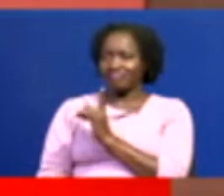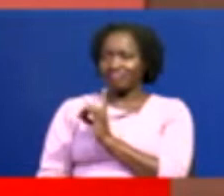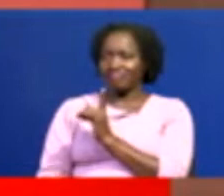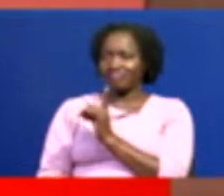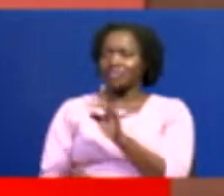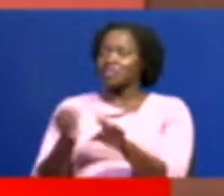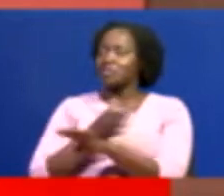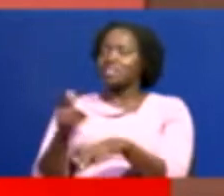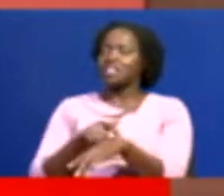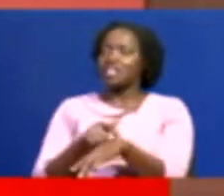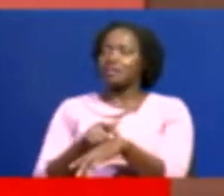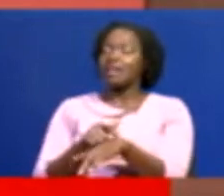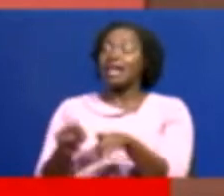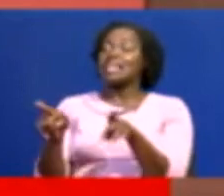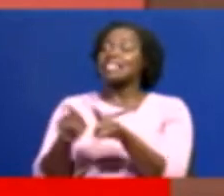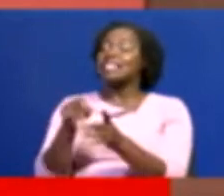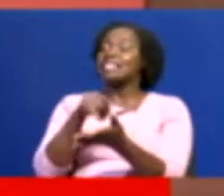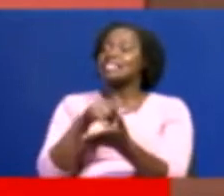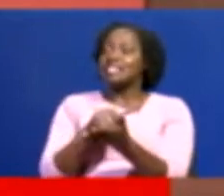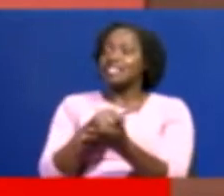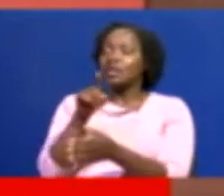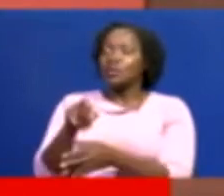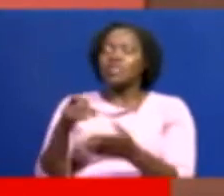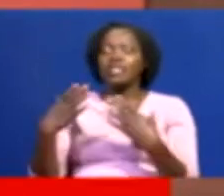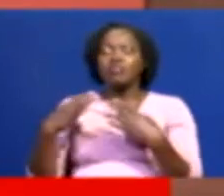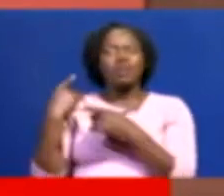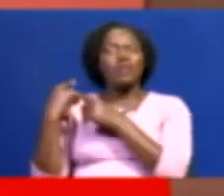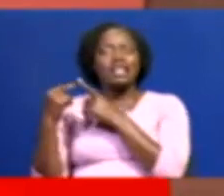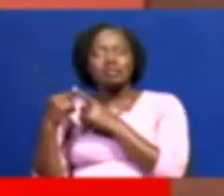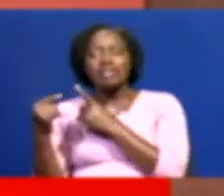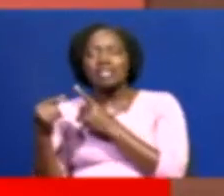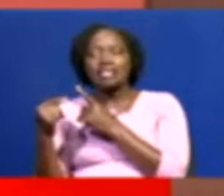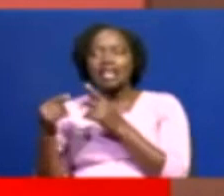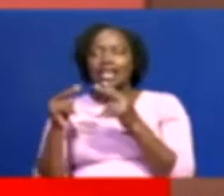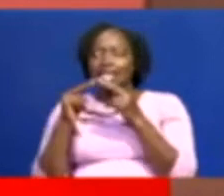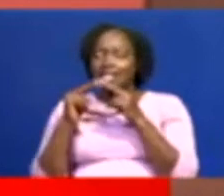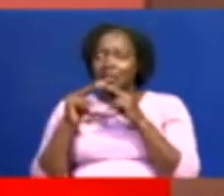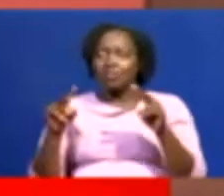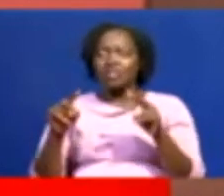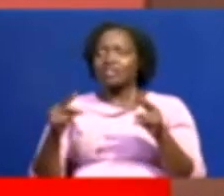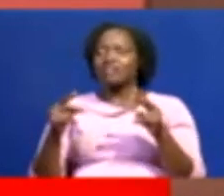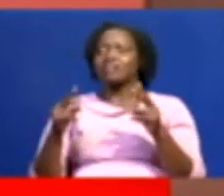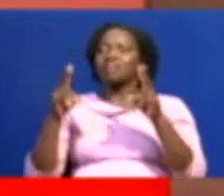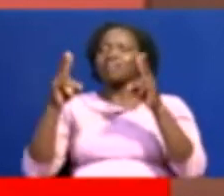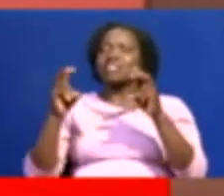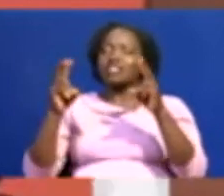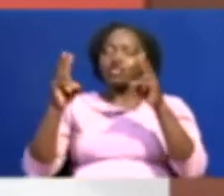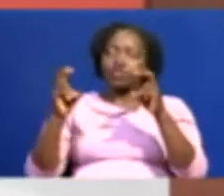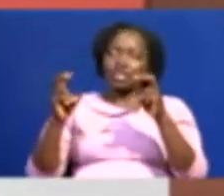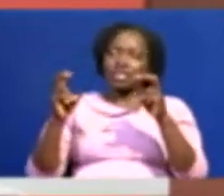still maintain we need people who are experienced in terms of peace breaking issues.